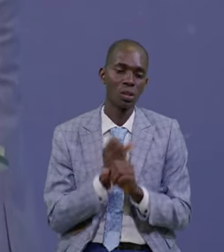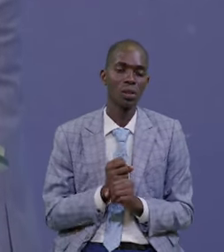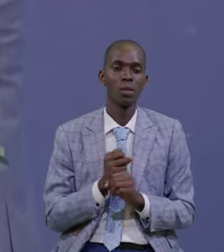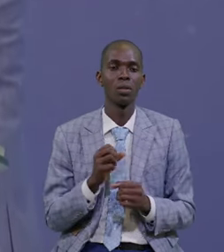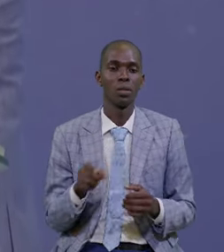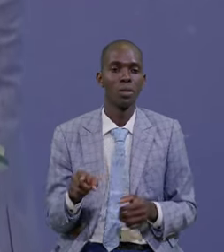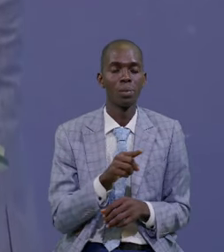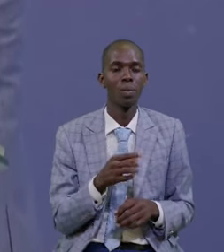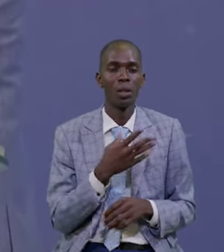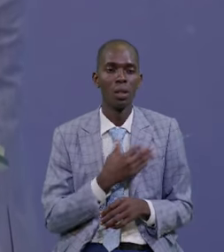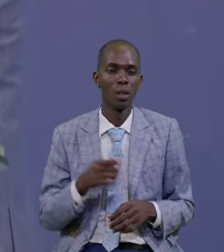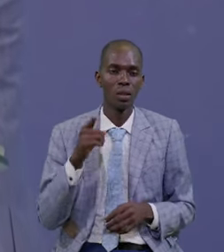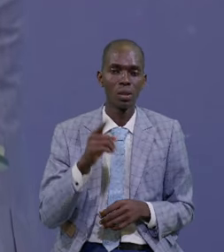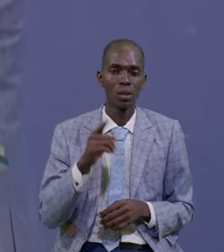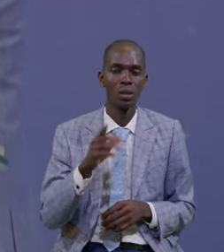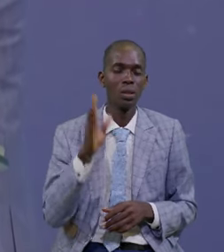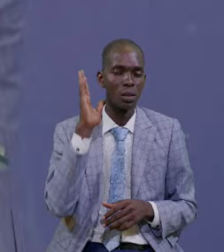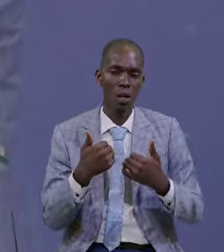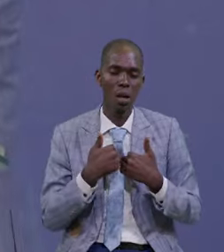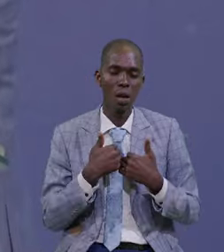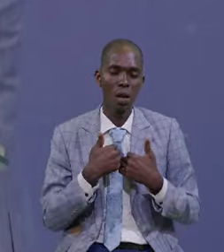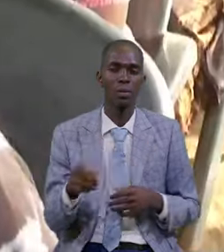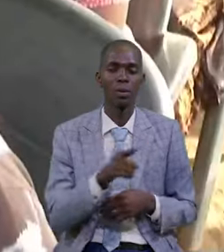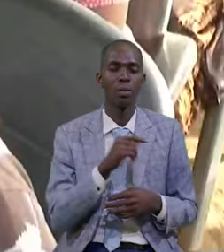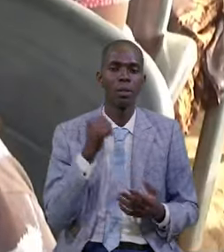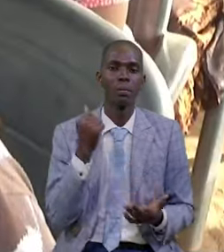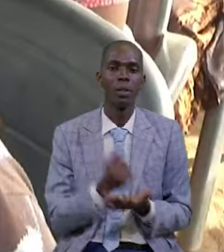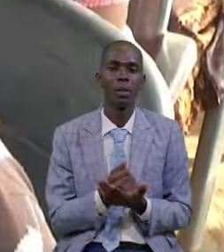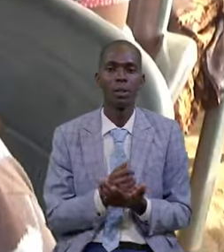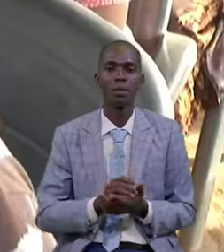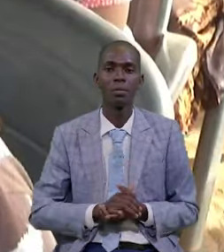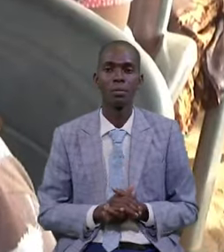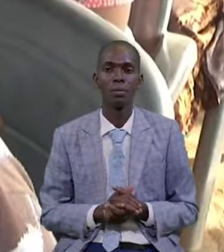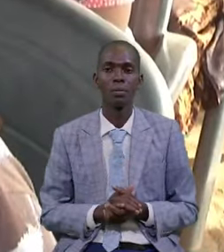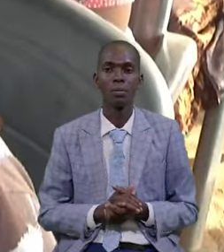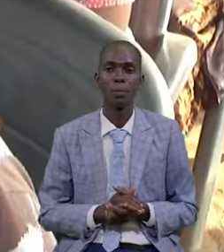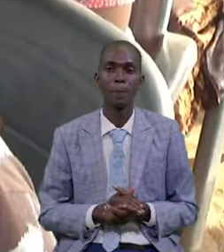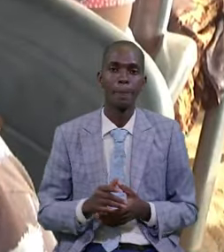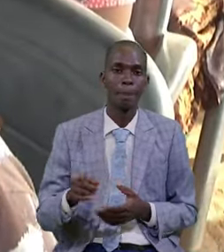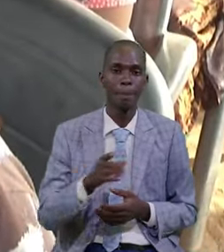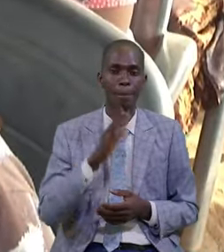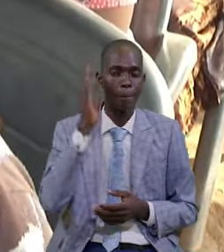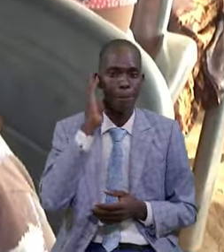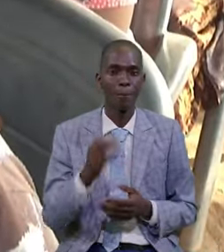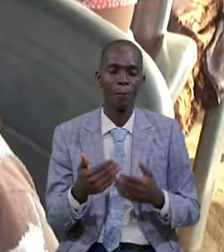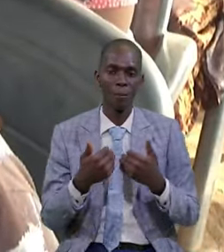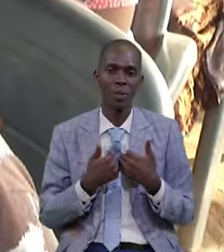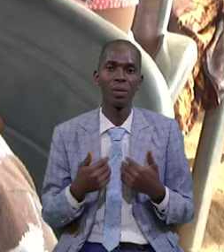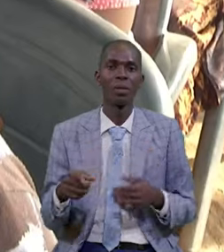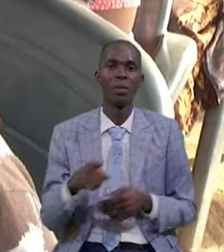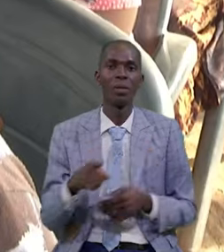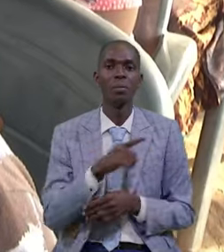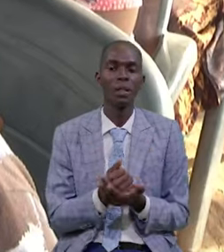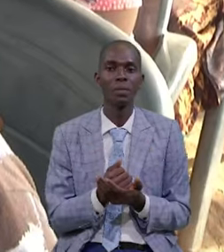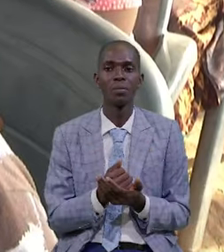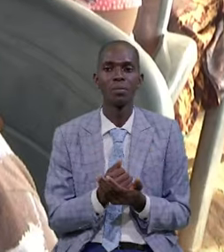ye shall have them. Ye shall have them. Where